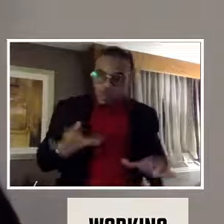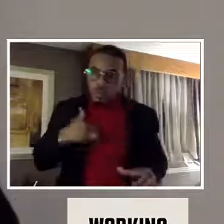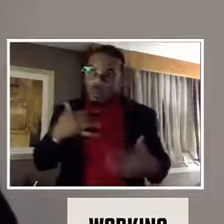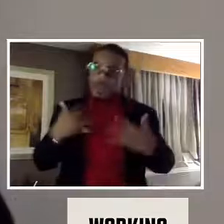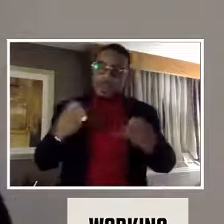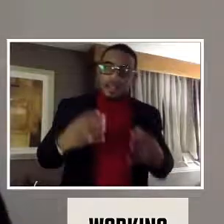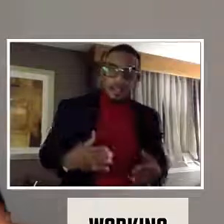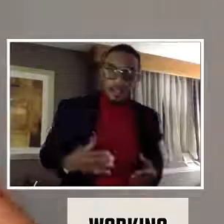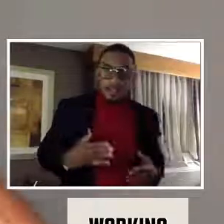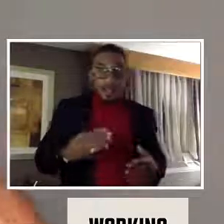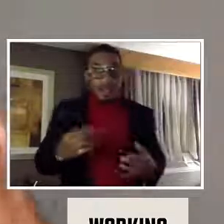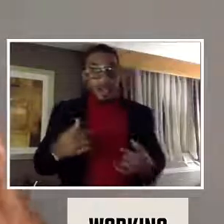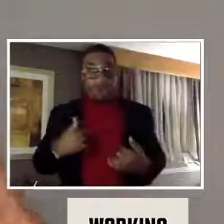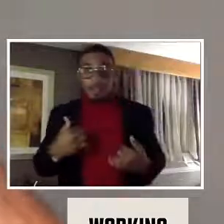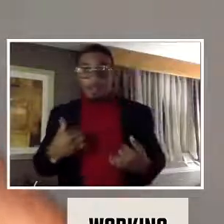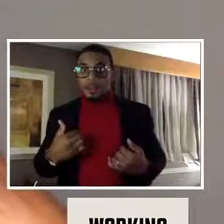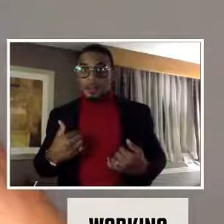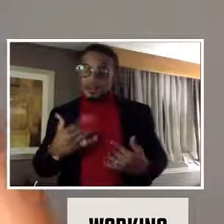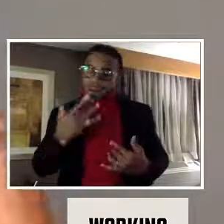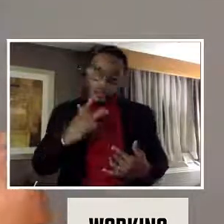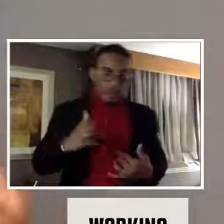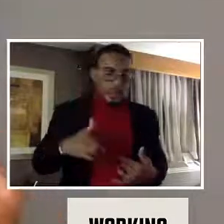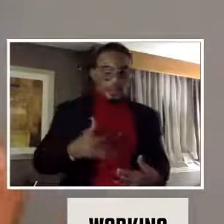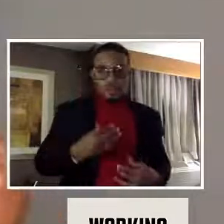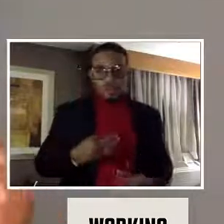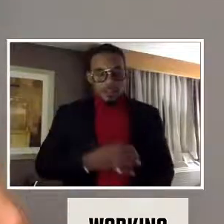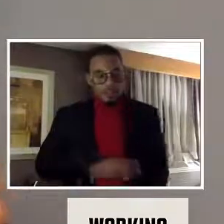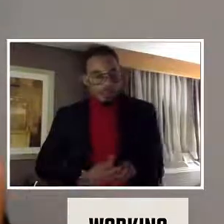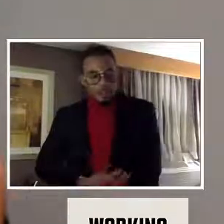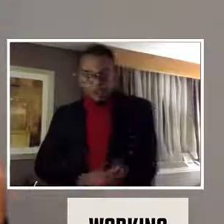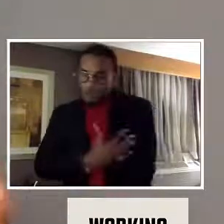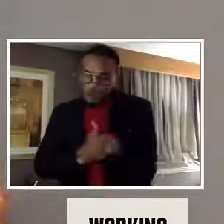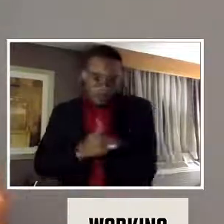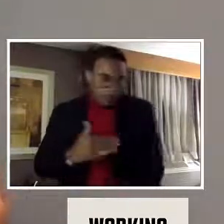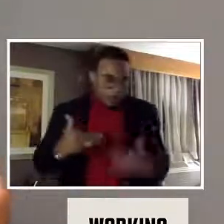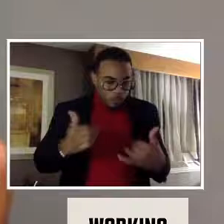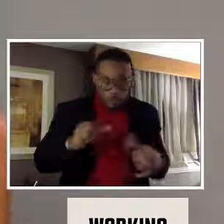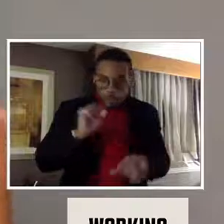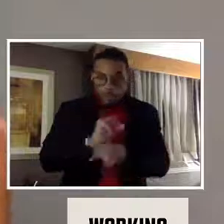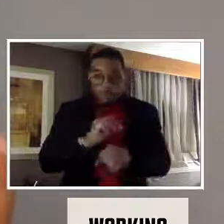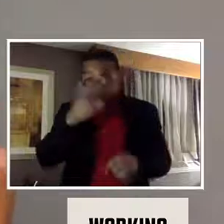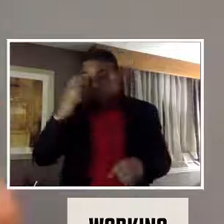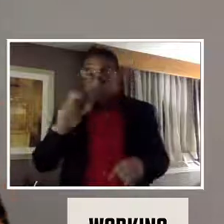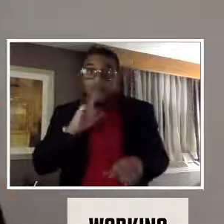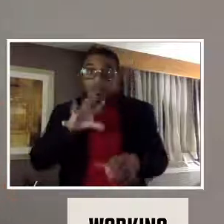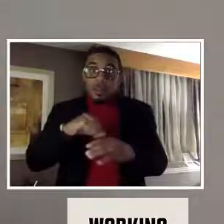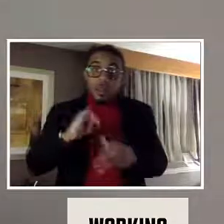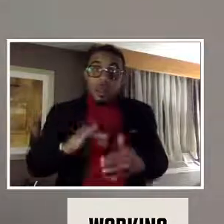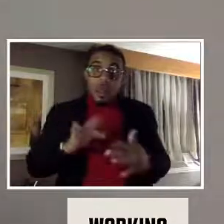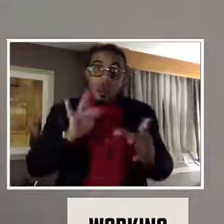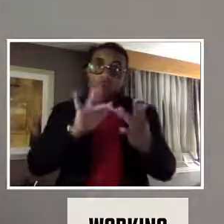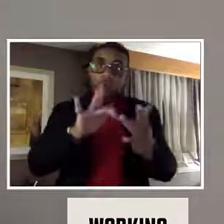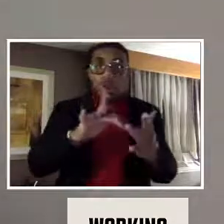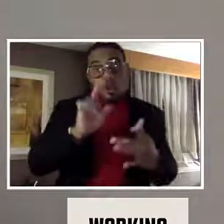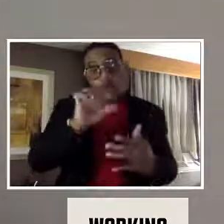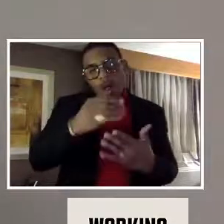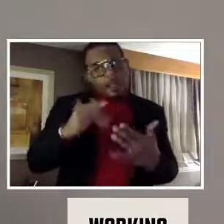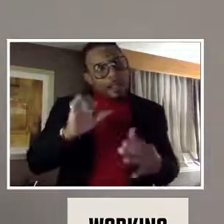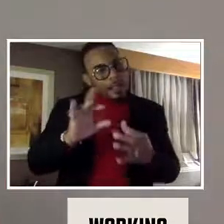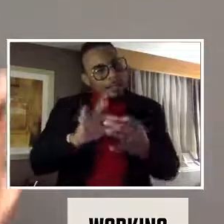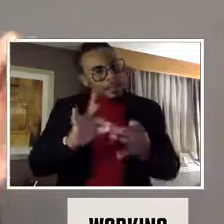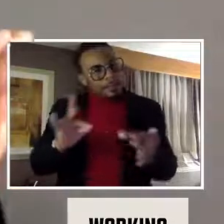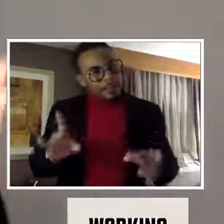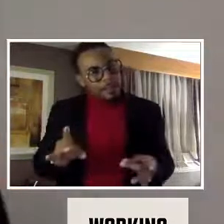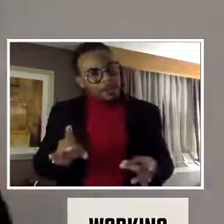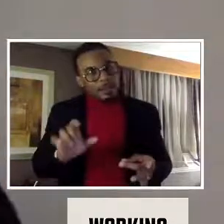are healers. And I am so fortified. I feel so emboldened in this movement and this work because it is within our reach. And then one other thing I gotta